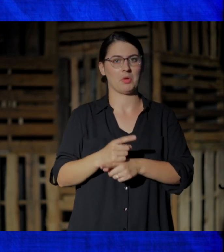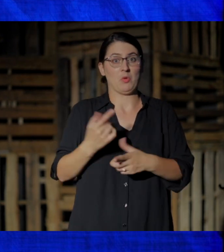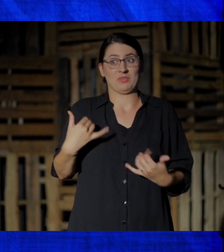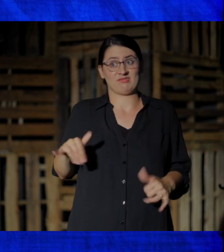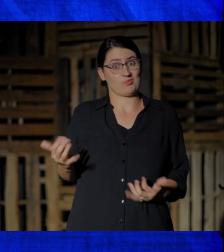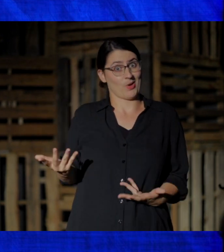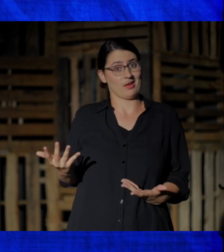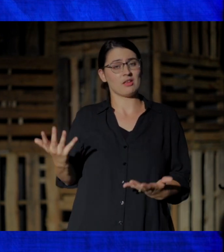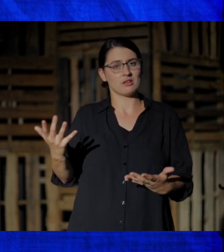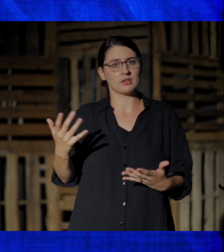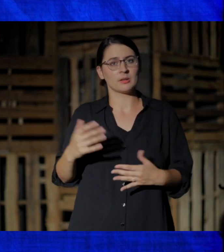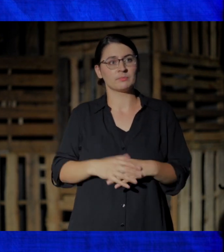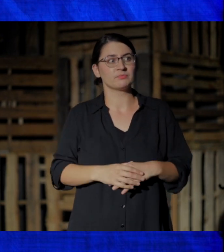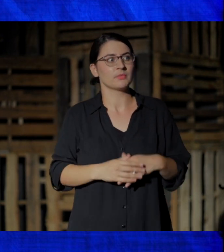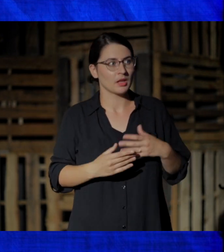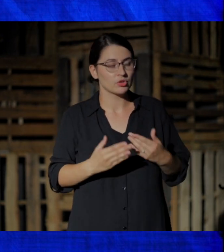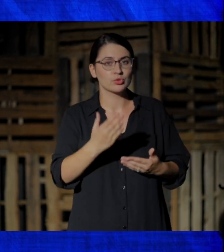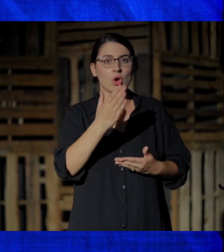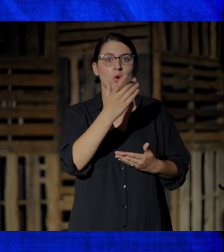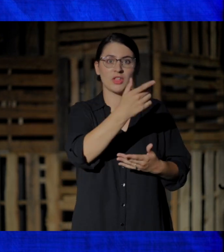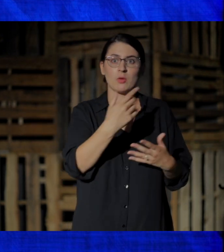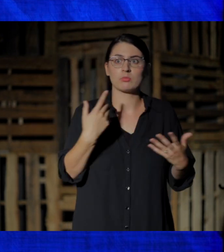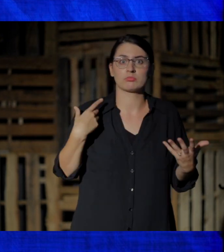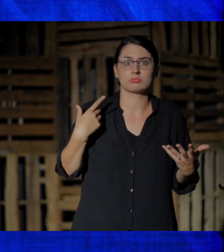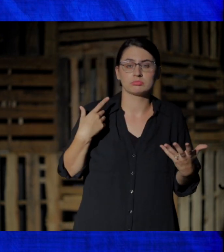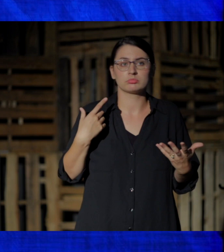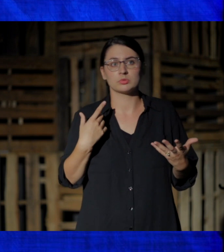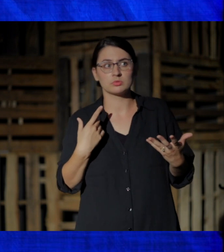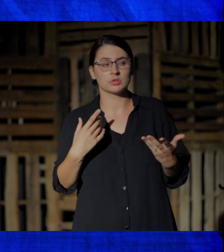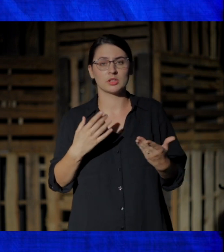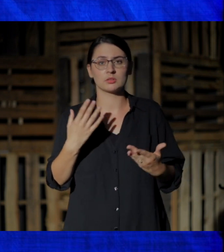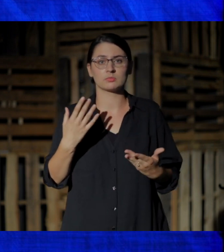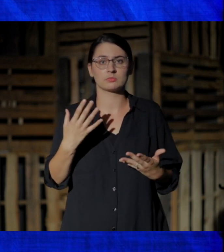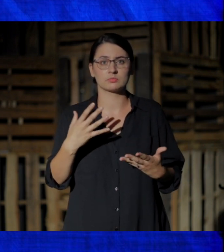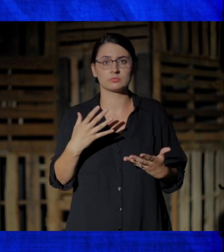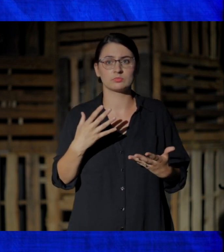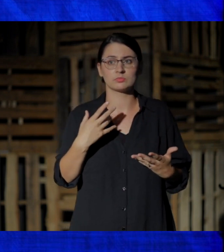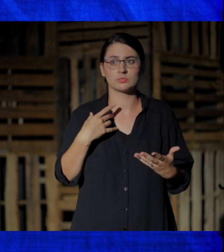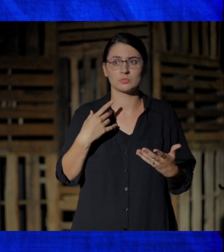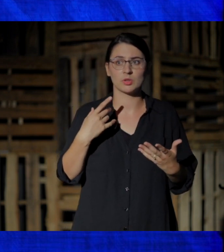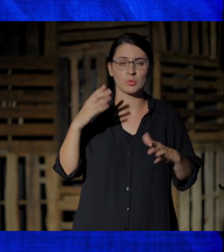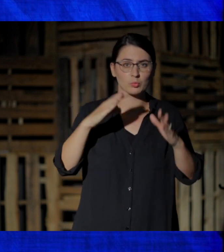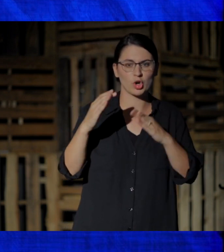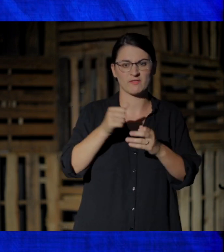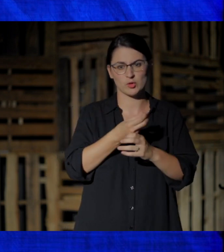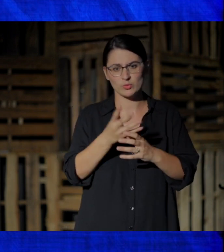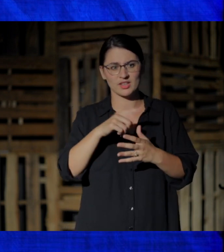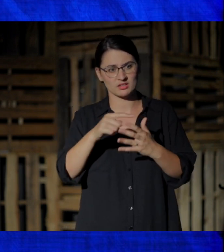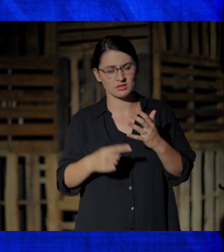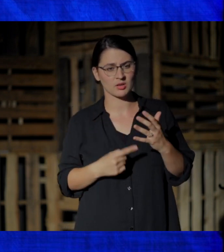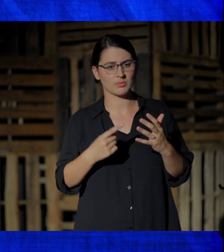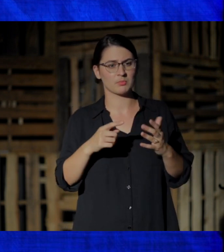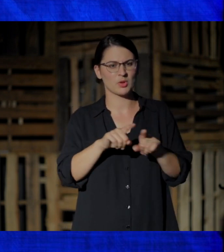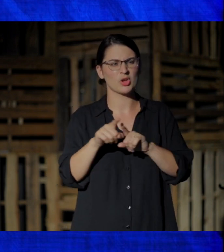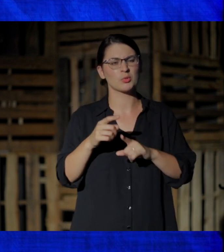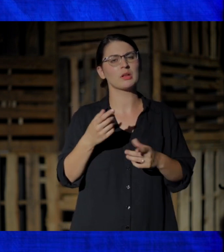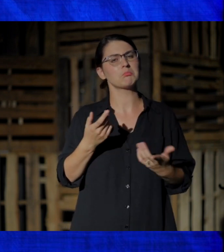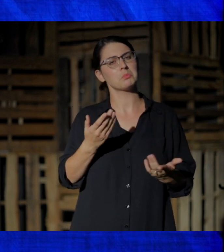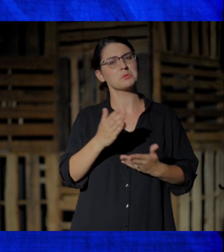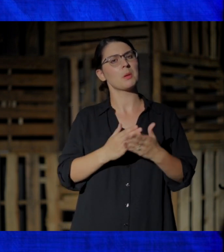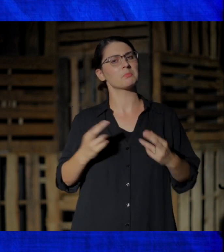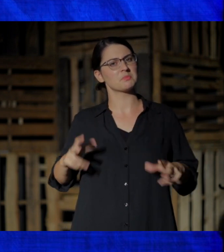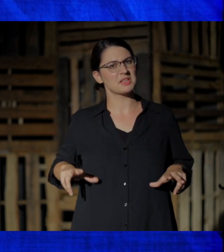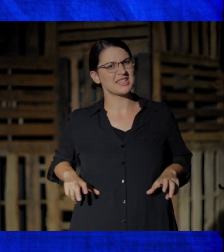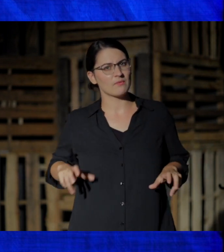selfish grievance. Like, gosh, man, if I die, look what I'm going to miss. And so Paul's like, let me confirm. You ain't missing